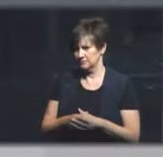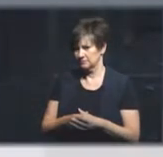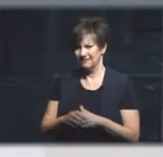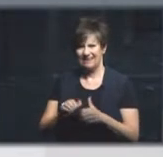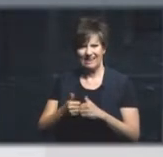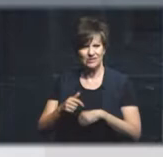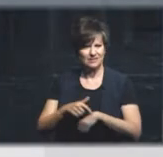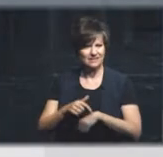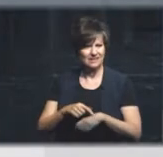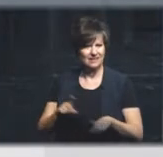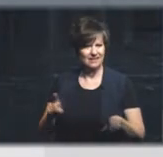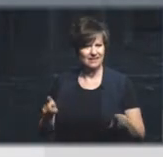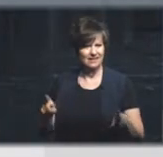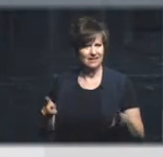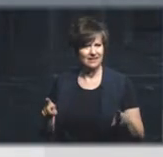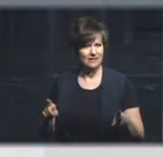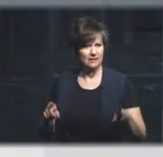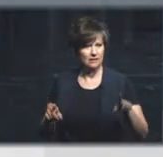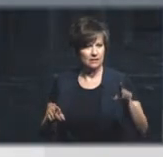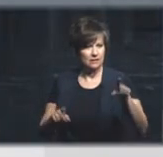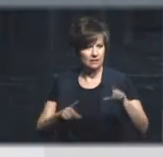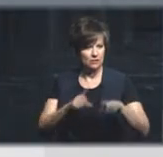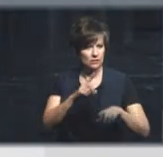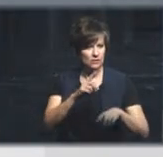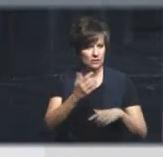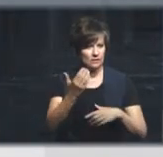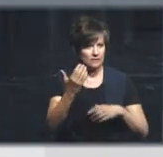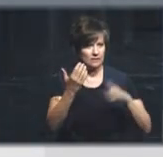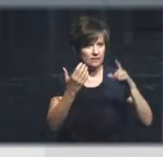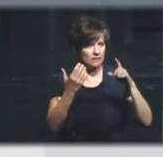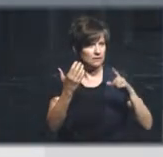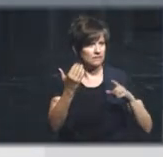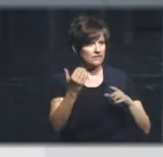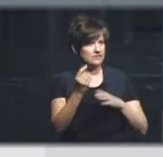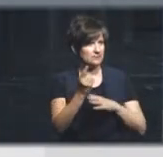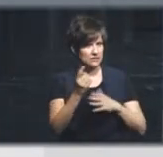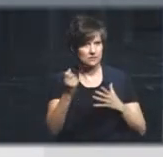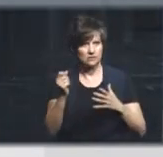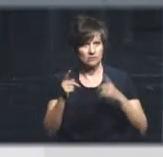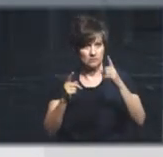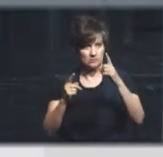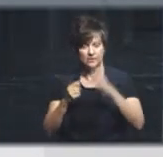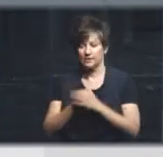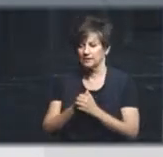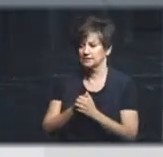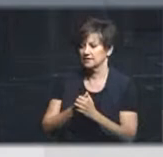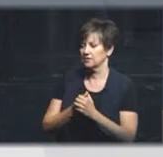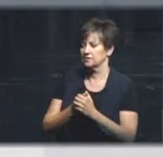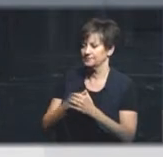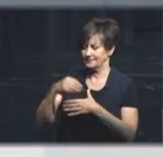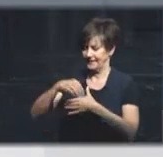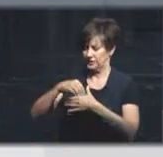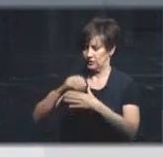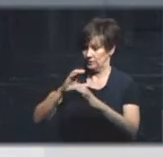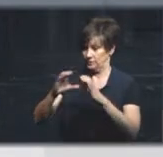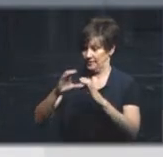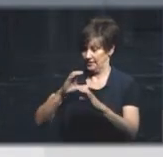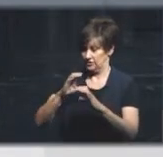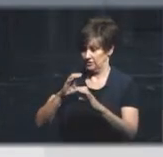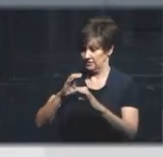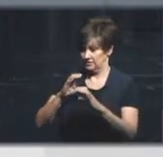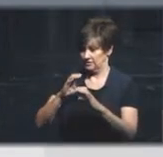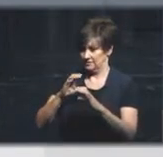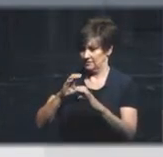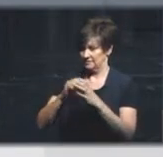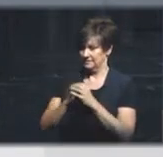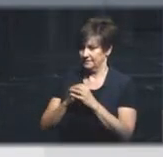time? Oh, 15 minutes. I'll go quickly. Internal communications is